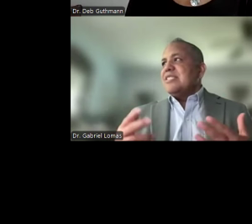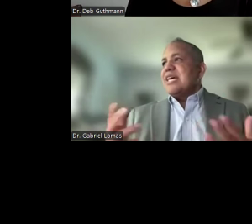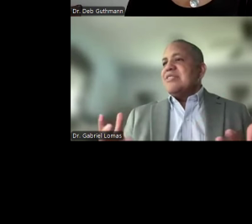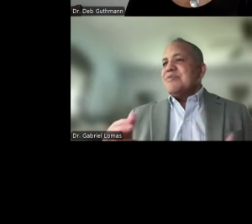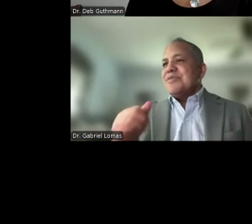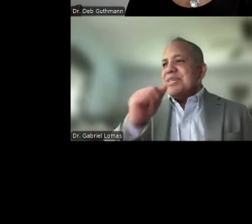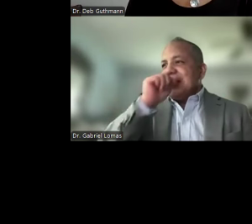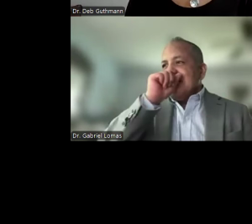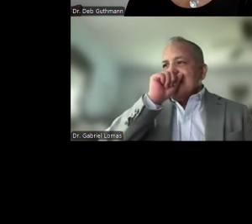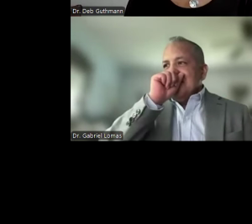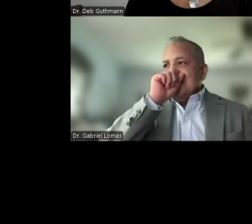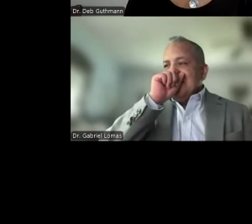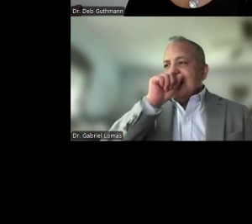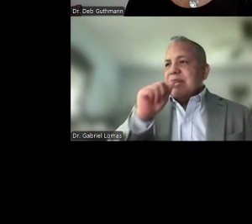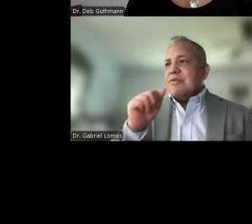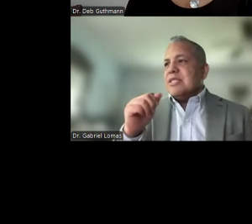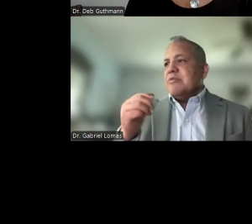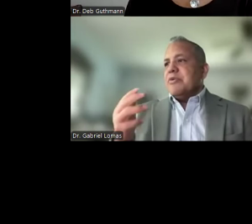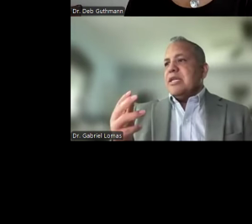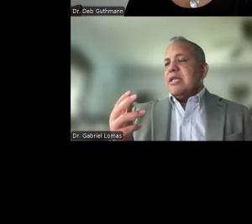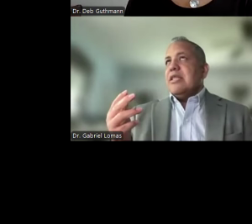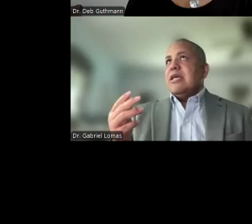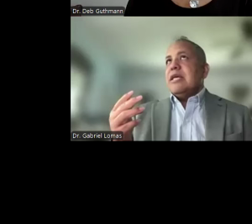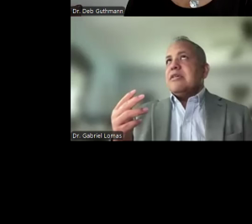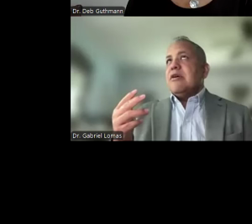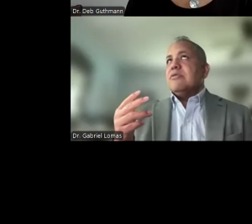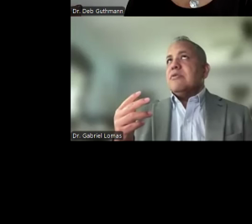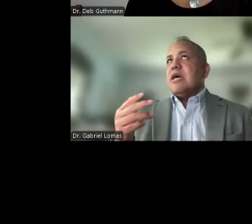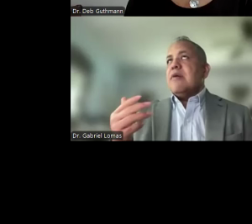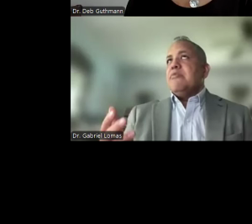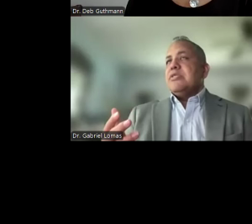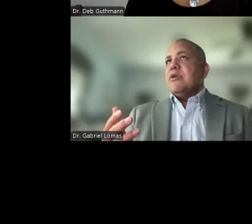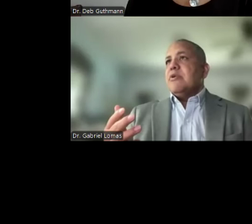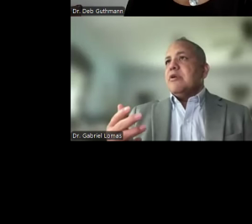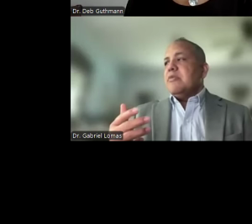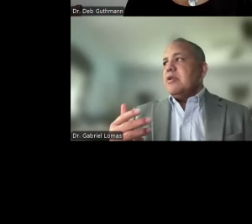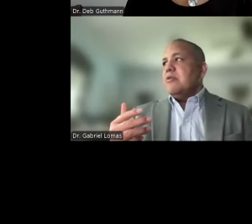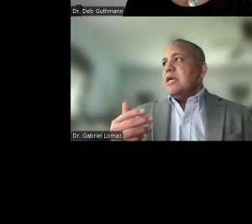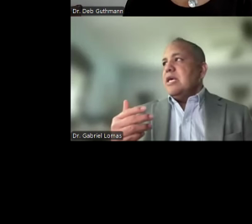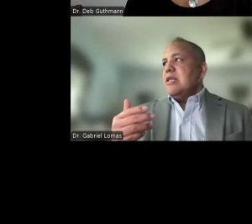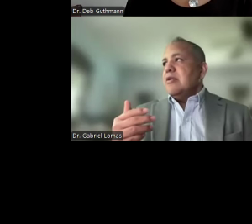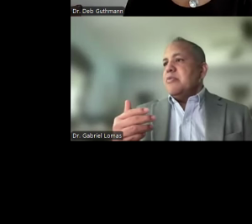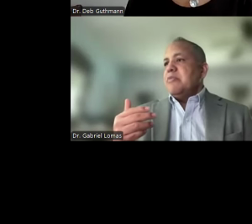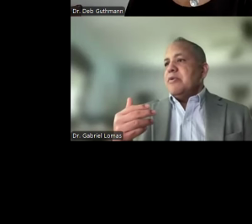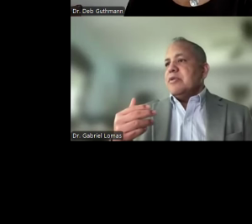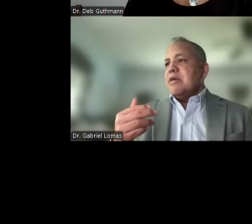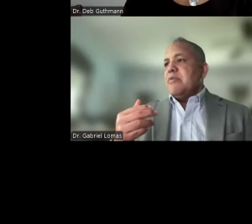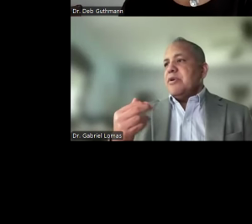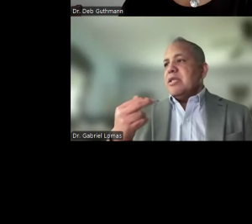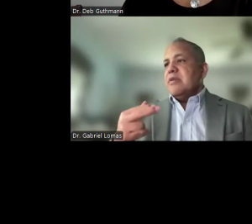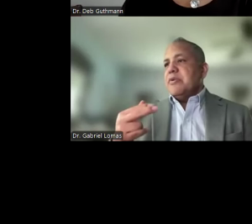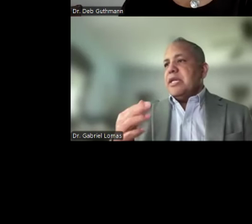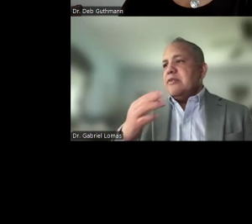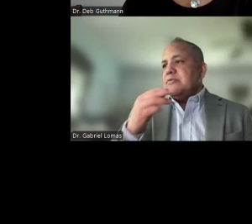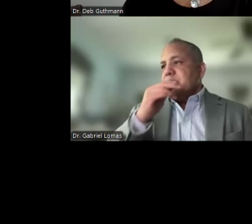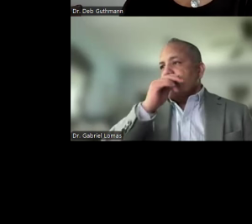Is it intelligible? And then, of course, lip reading. I think that's also a common misnomer, that deaf people